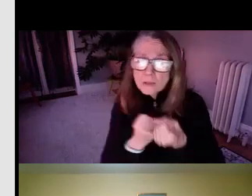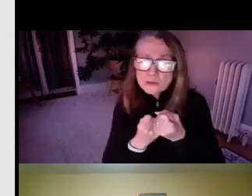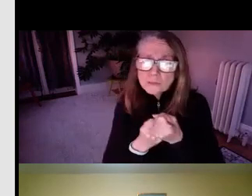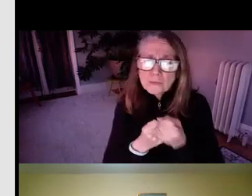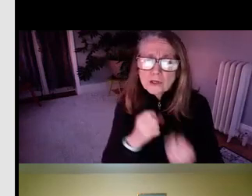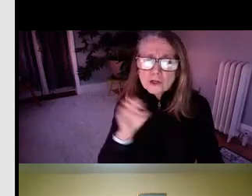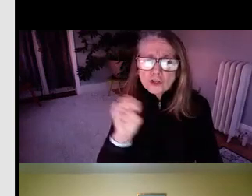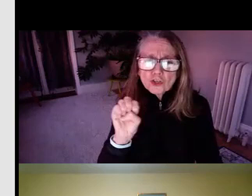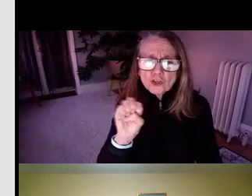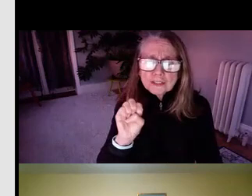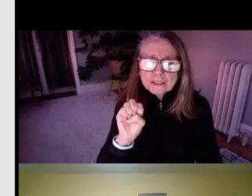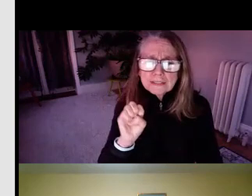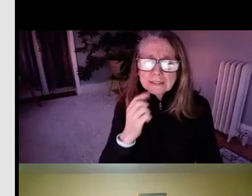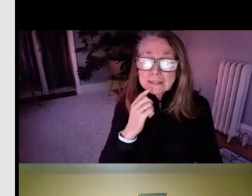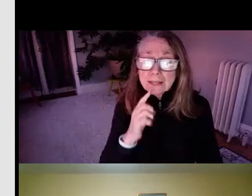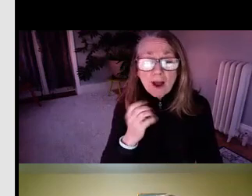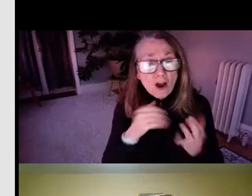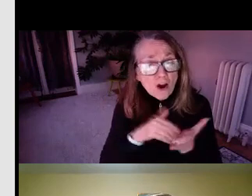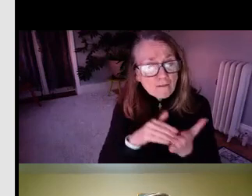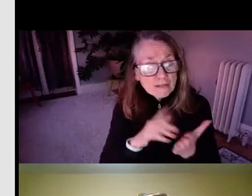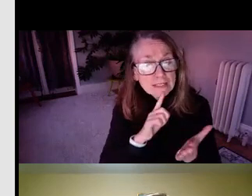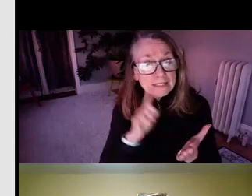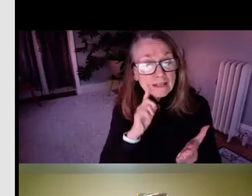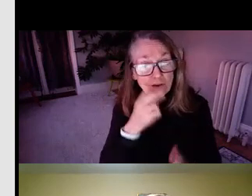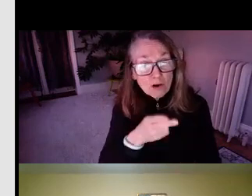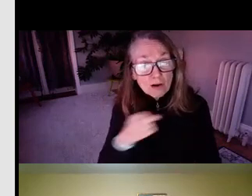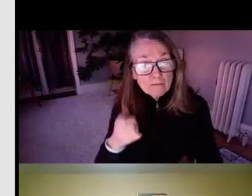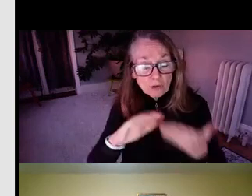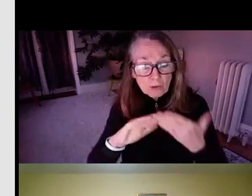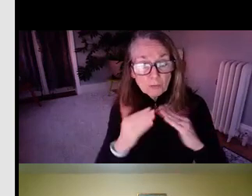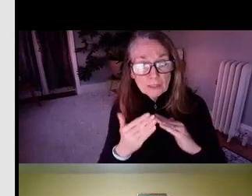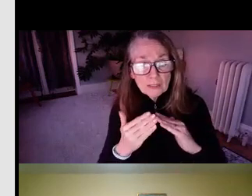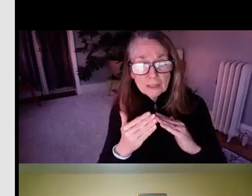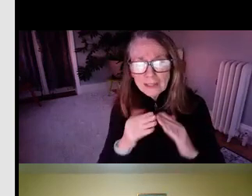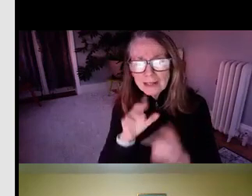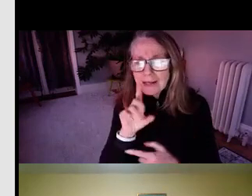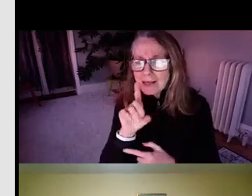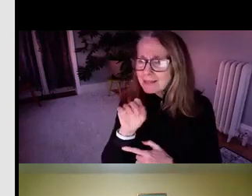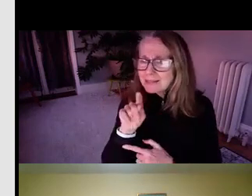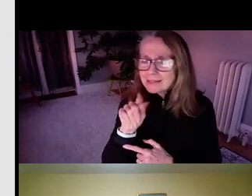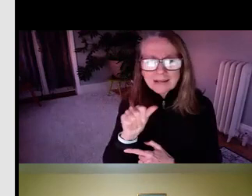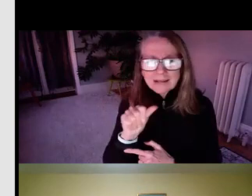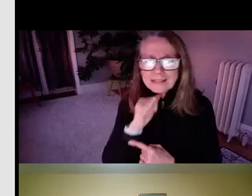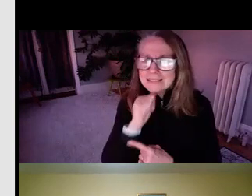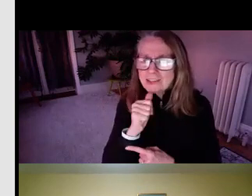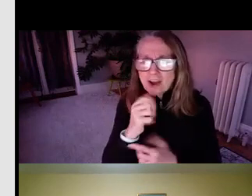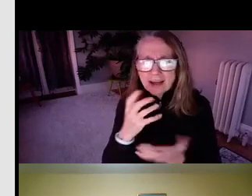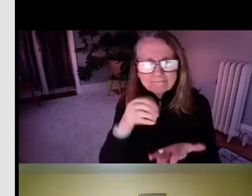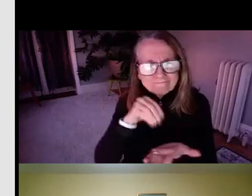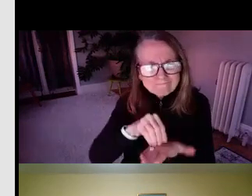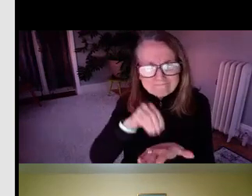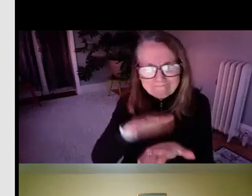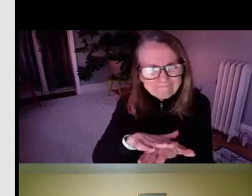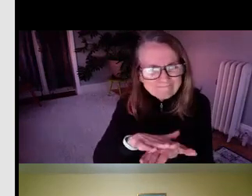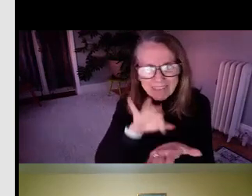Oftentimes, deaf individuals, specifically the deaf and hard of hearing community, their data isn't necessarily captured.